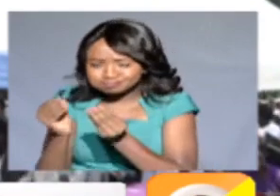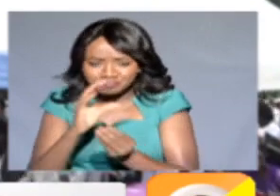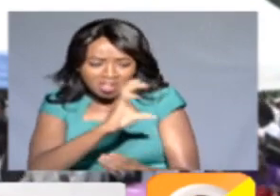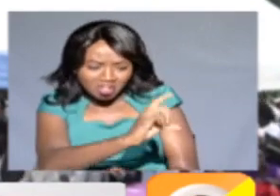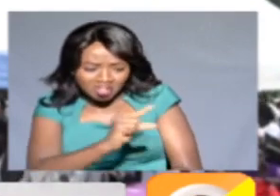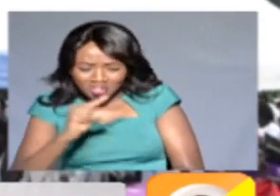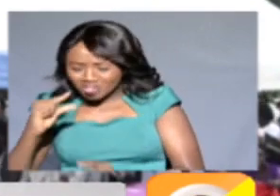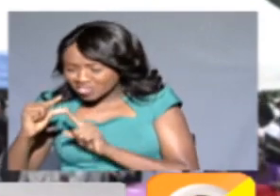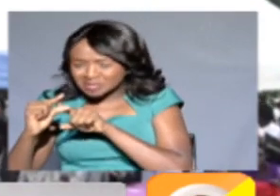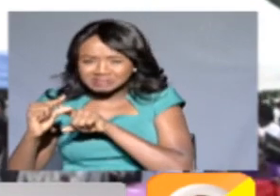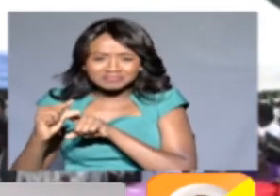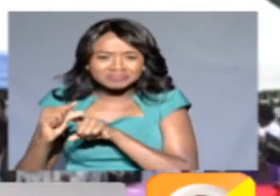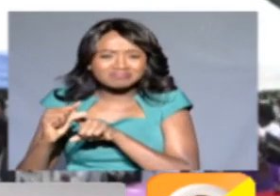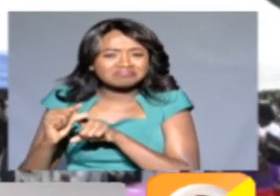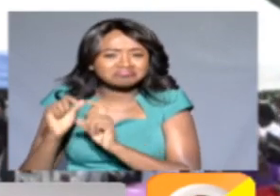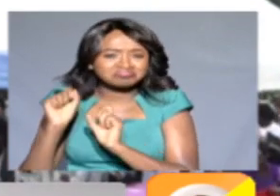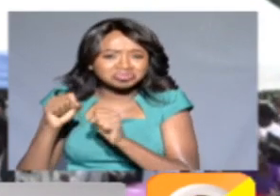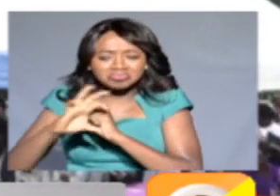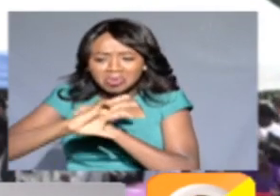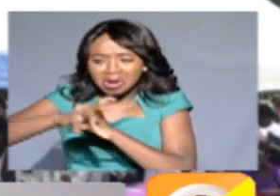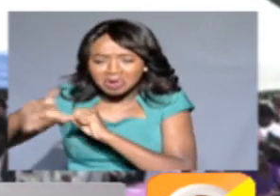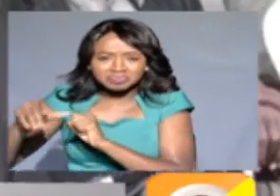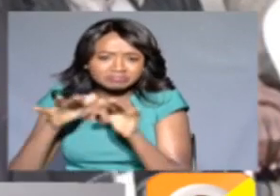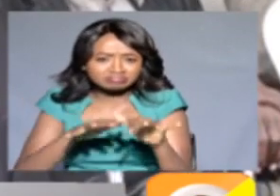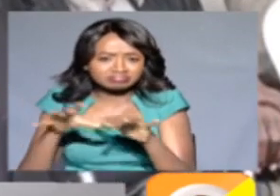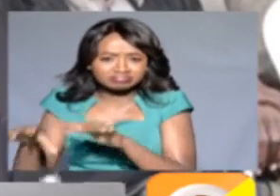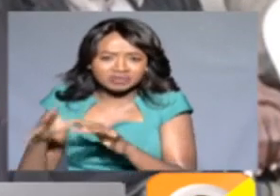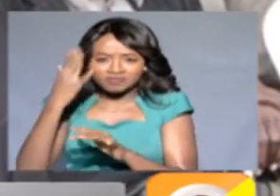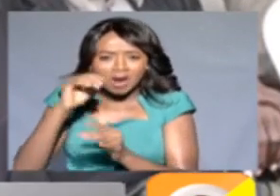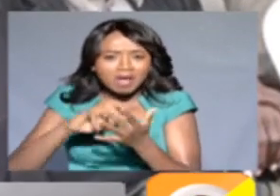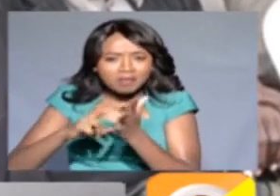to counties by almost 11 billion shillings.